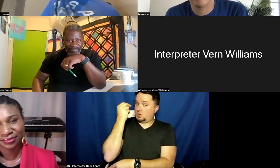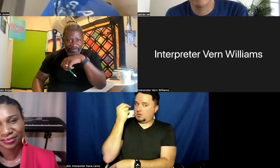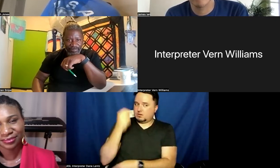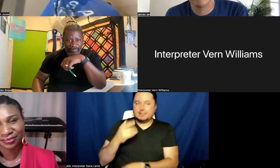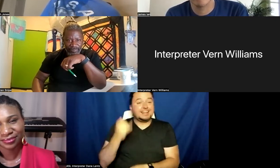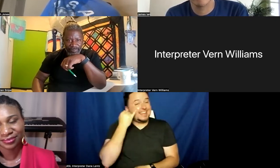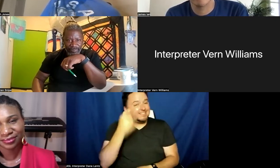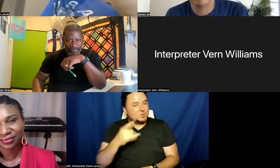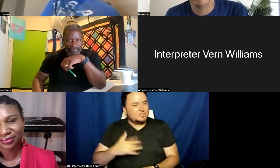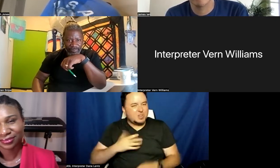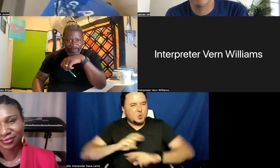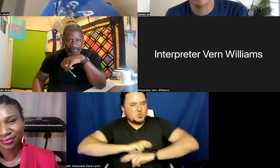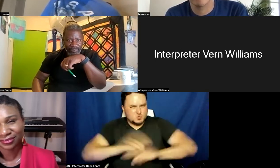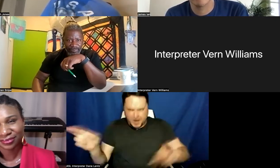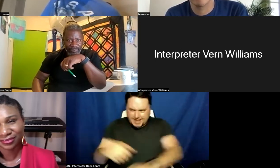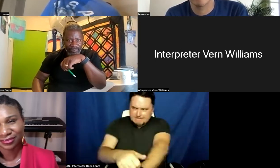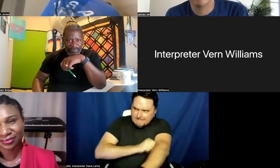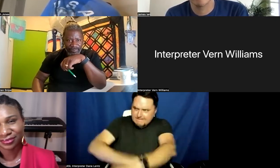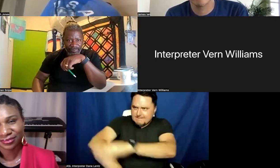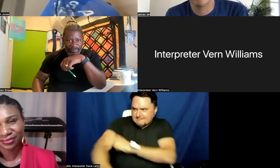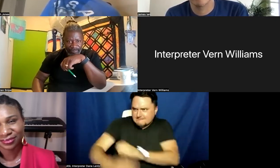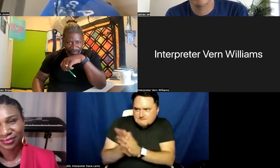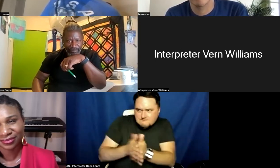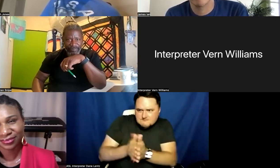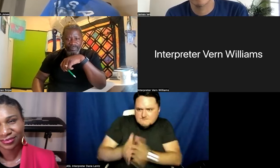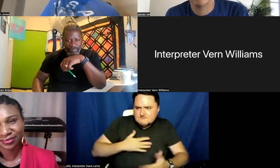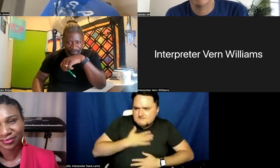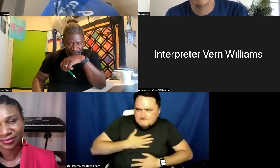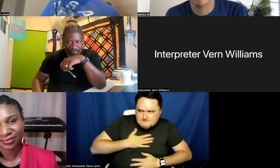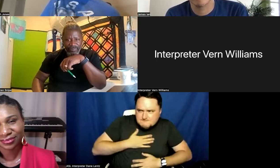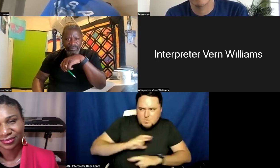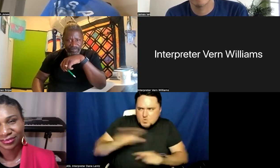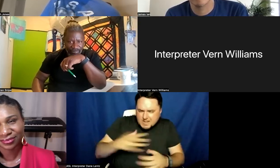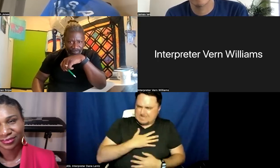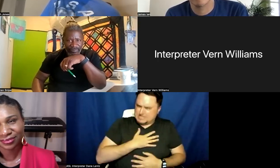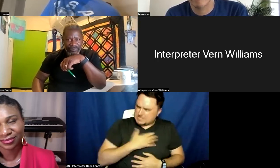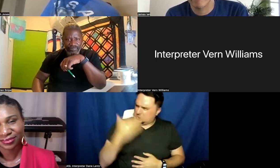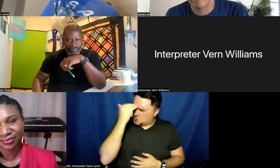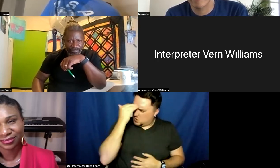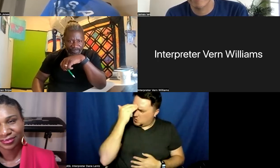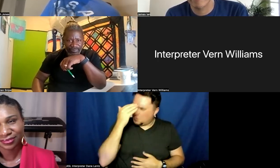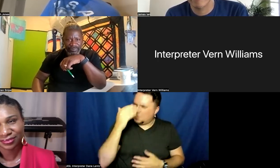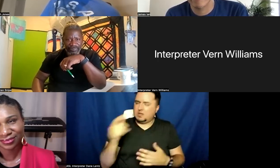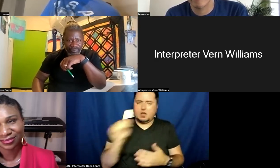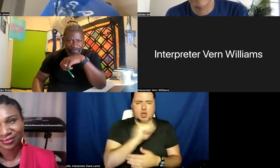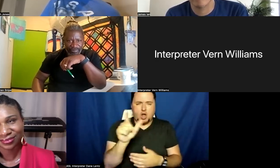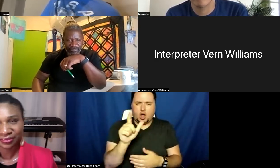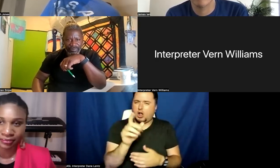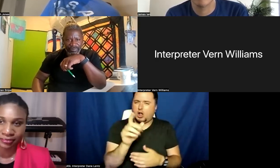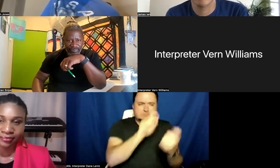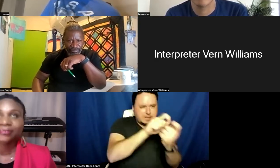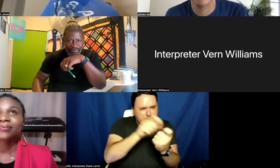for that, if that's how you feel in your heart of hearts, you know, you've crossed your, you know, your T's and dotted your